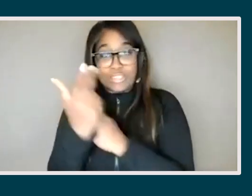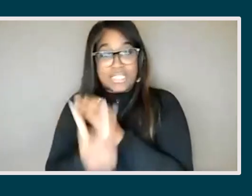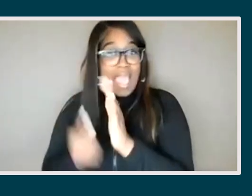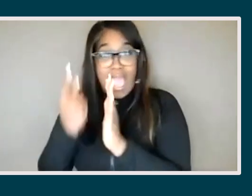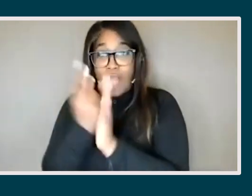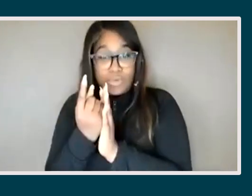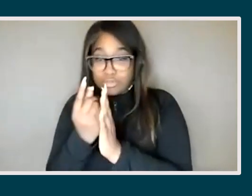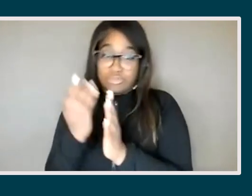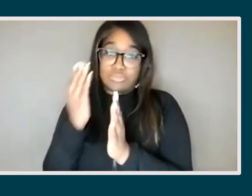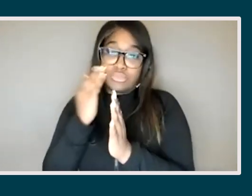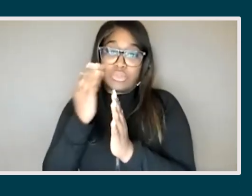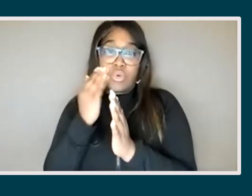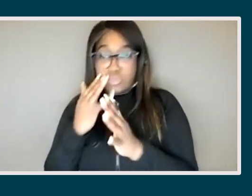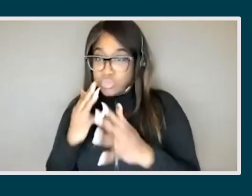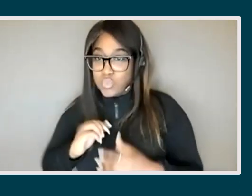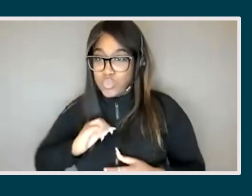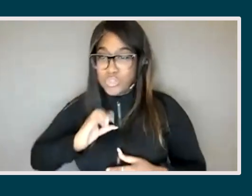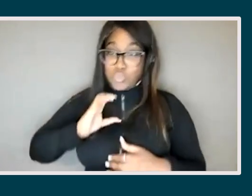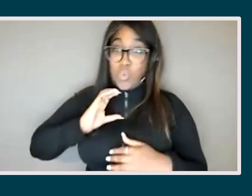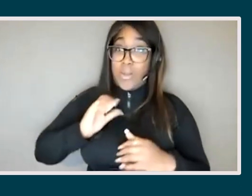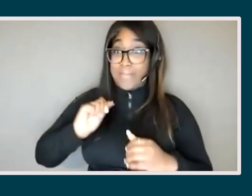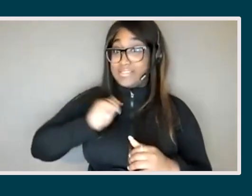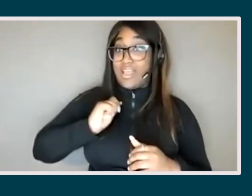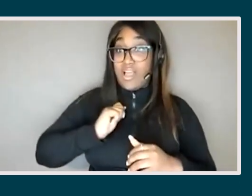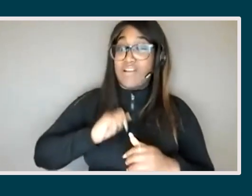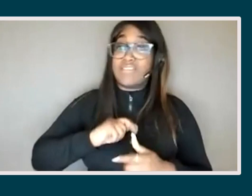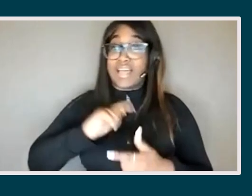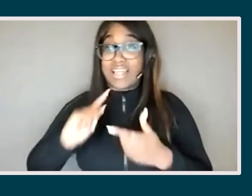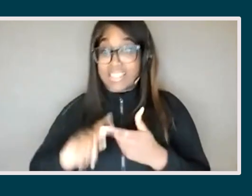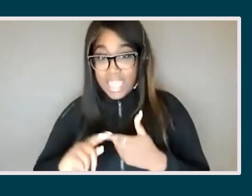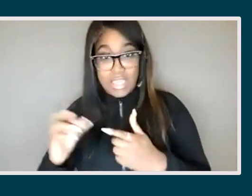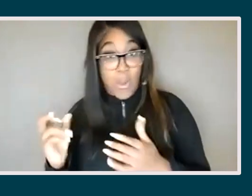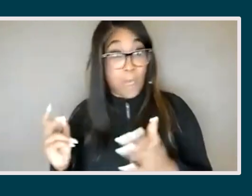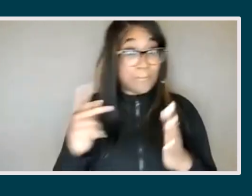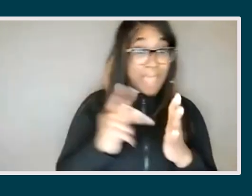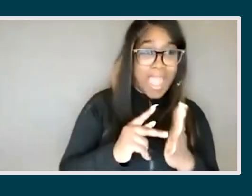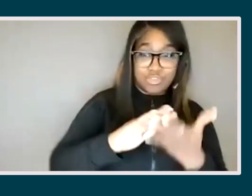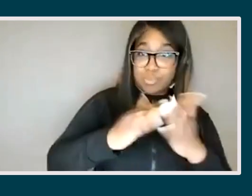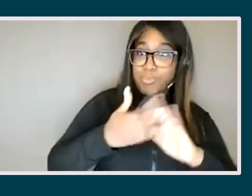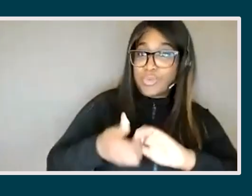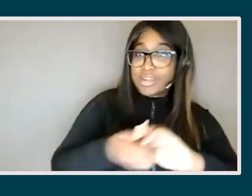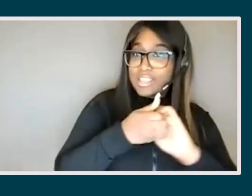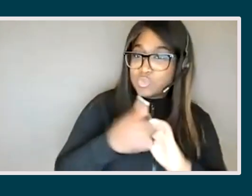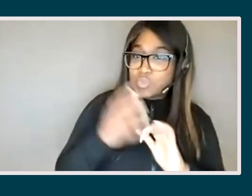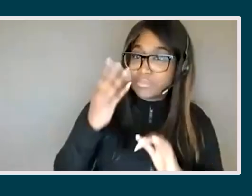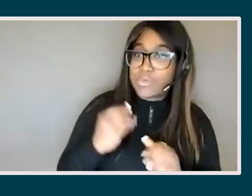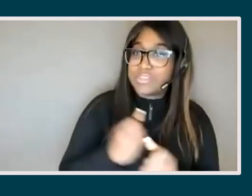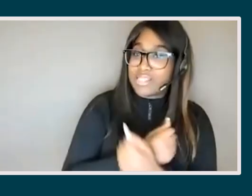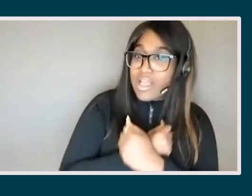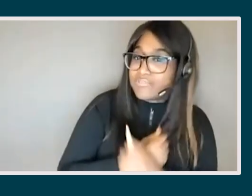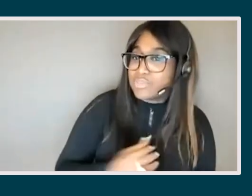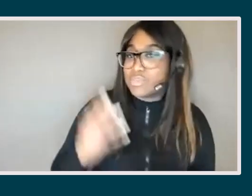restore myself, but then coming back into community to experience love, to